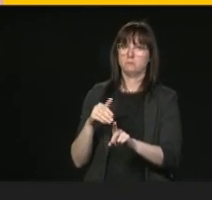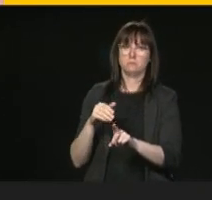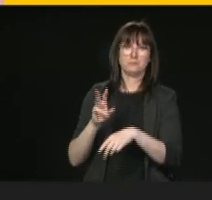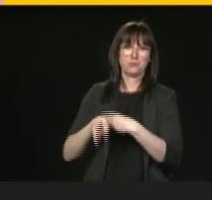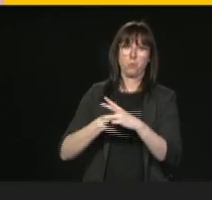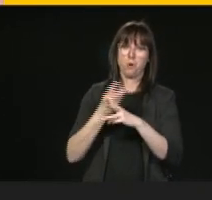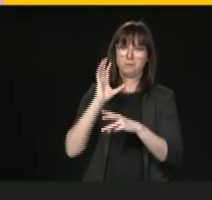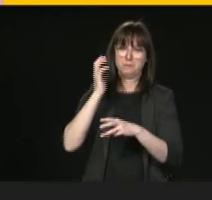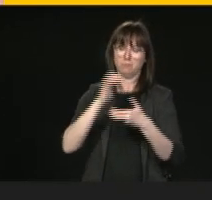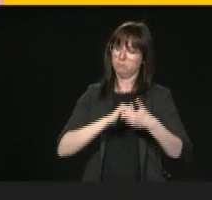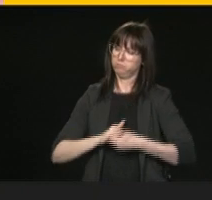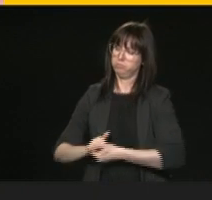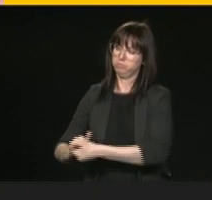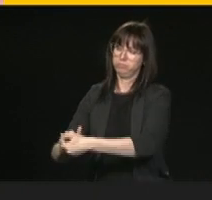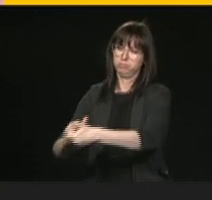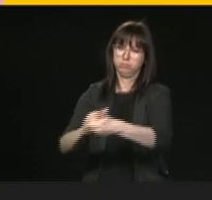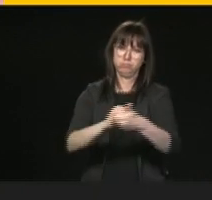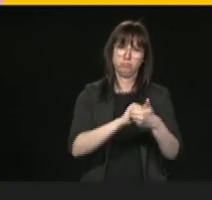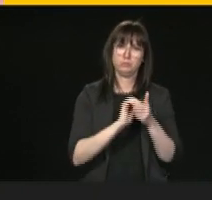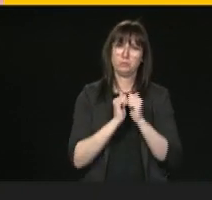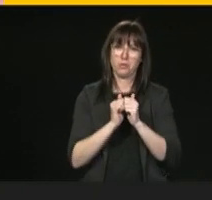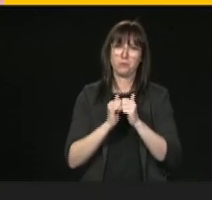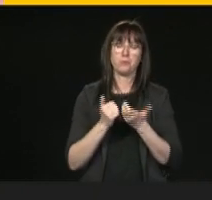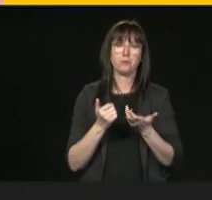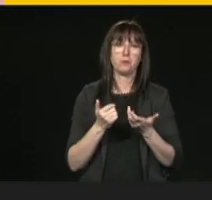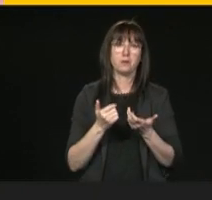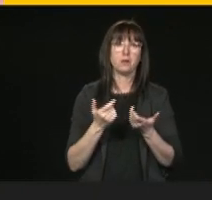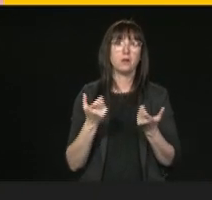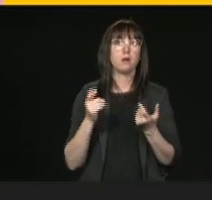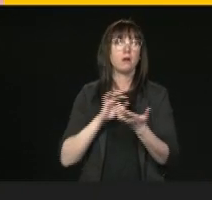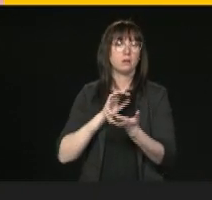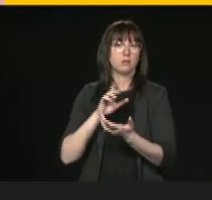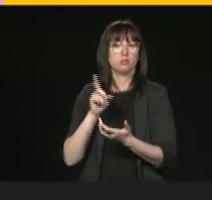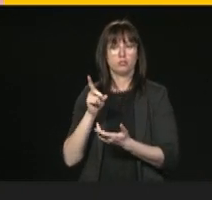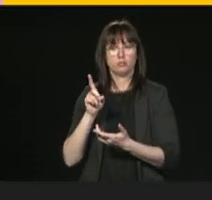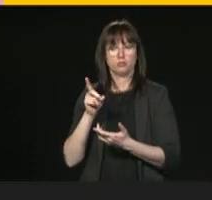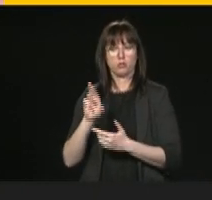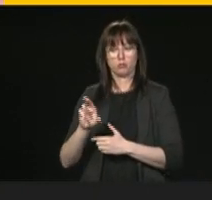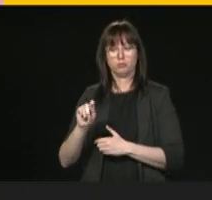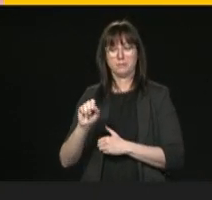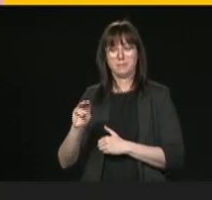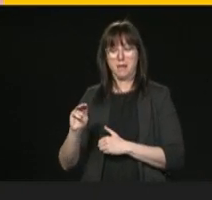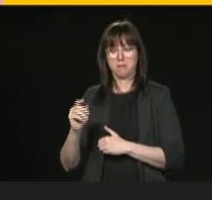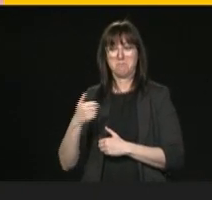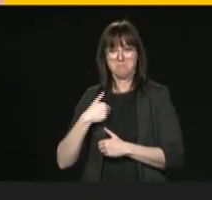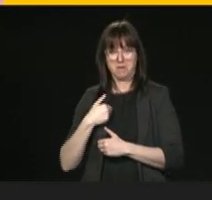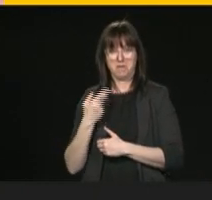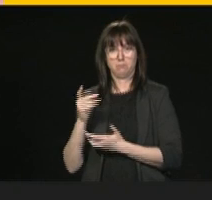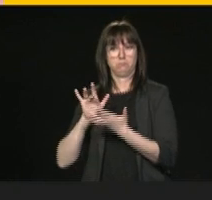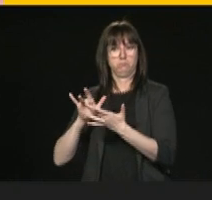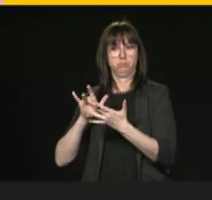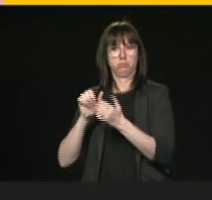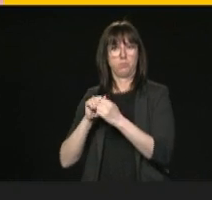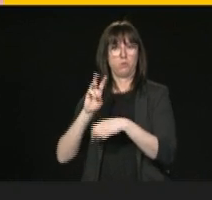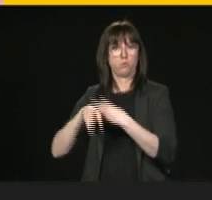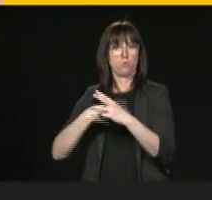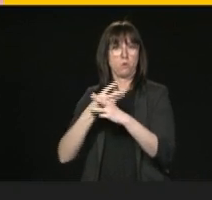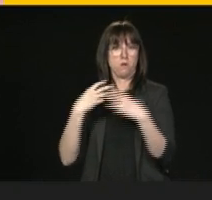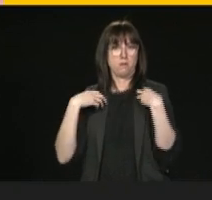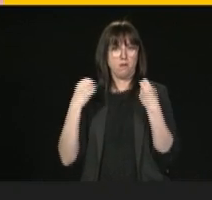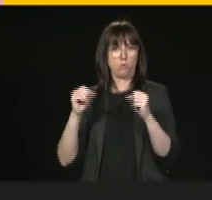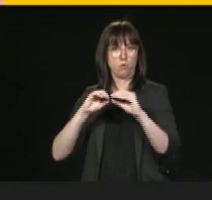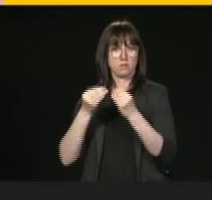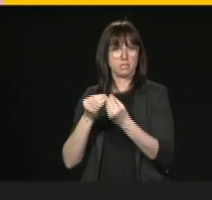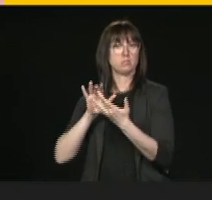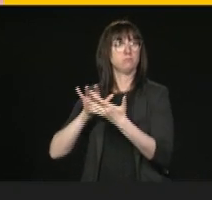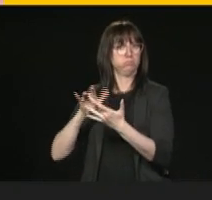regular contact, Dr. Tam, myself, and others, with the World Health Organization, with our partners internationally, such as the CDC in the